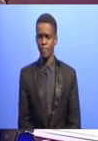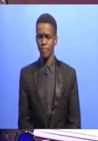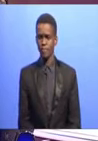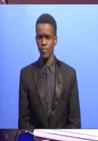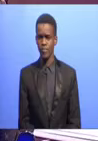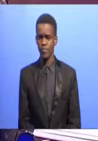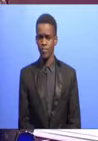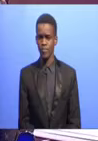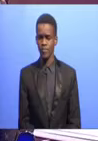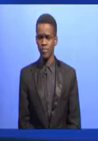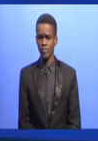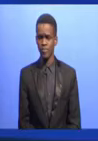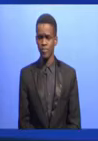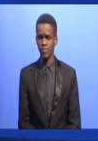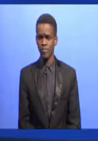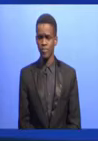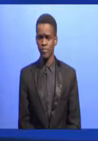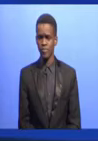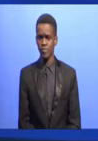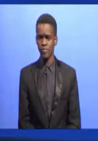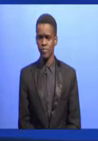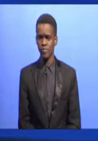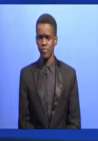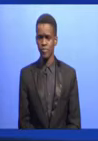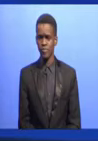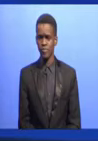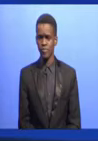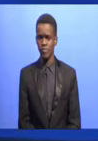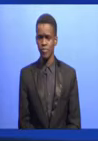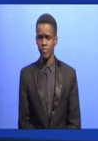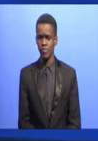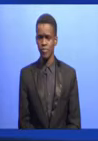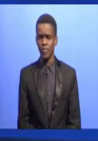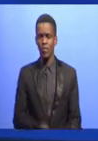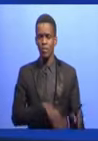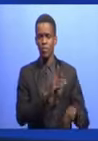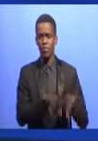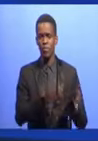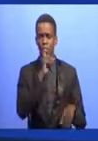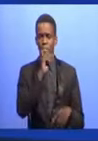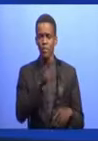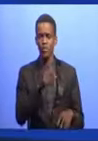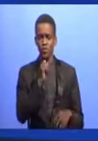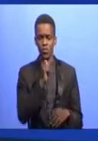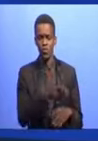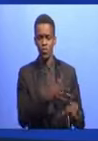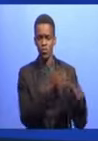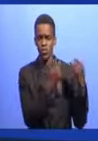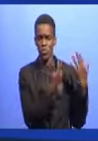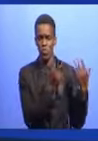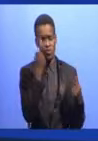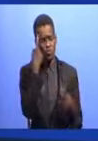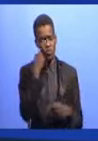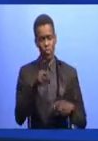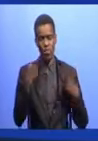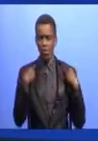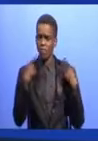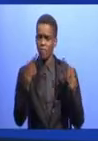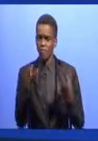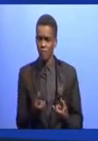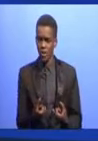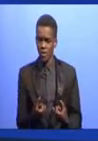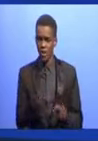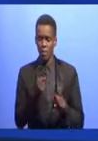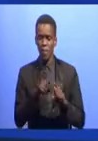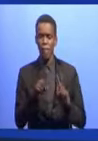ba ka benefit. Yes, like you say, kore ba se ka ba emela gore puso ire. I think BEMA is an association, the banal di membera